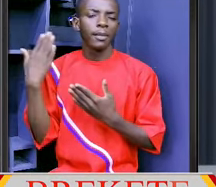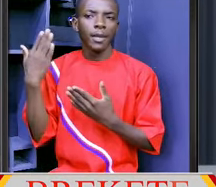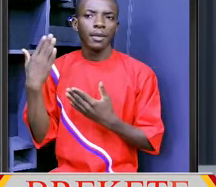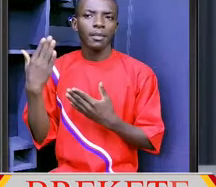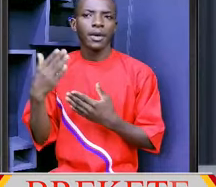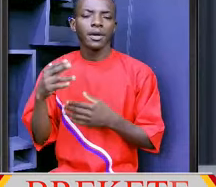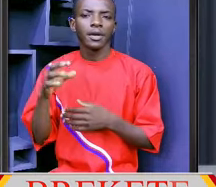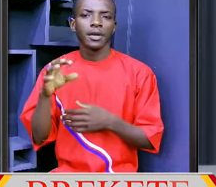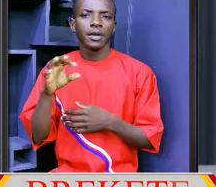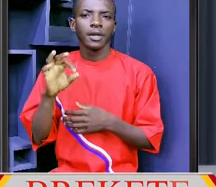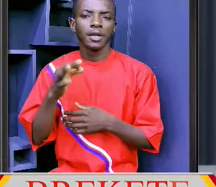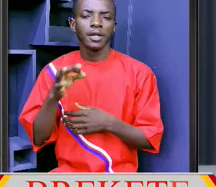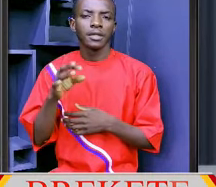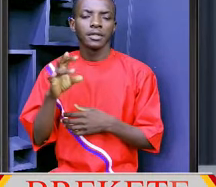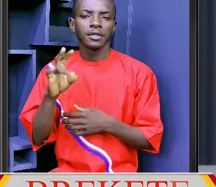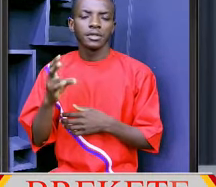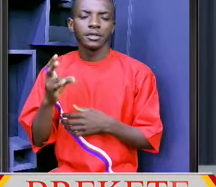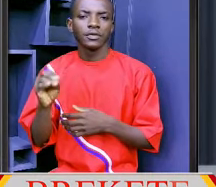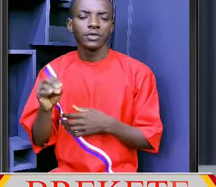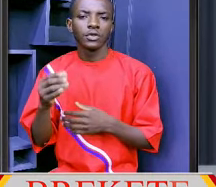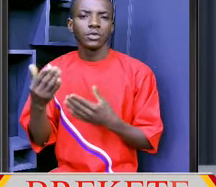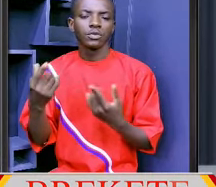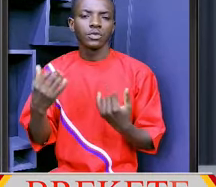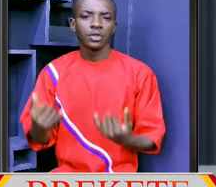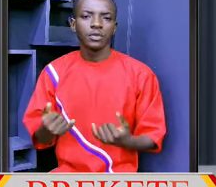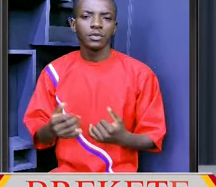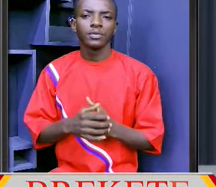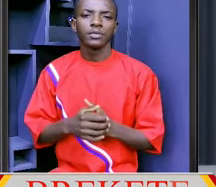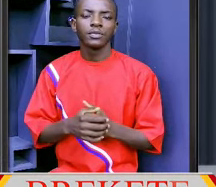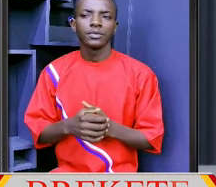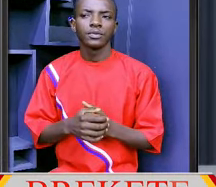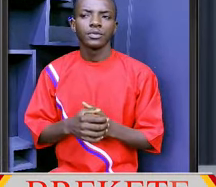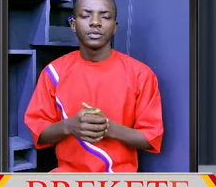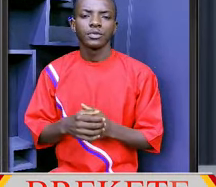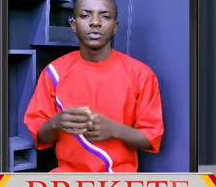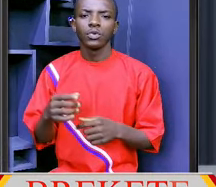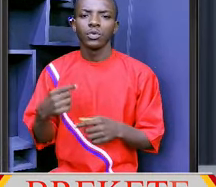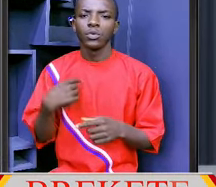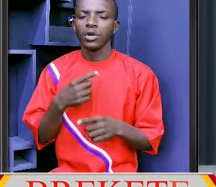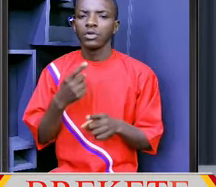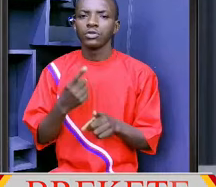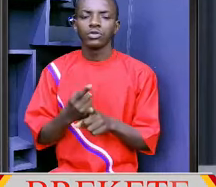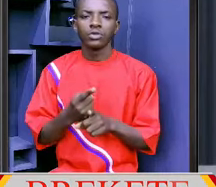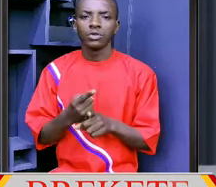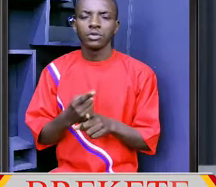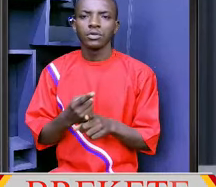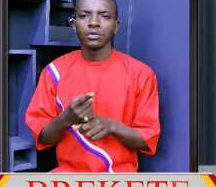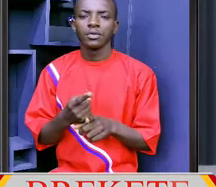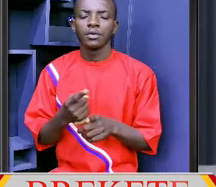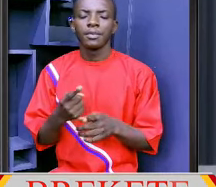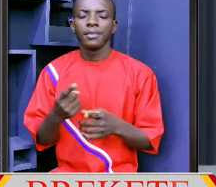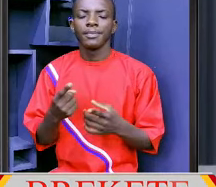far back 1970, up to date, we are just